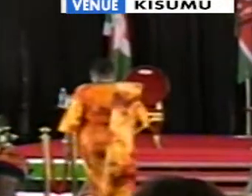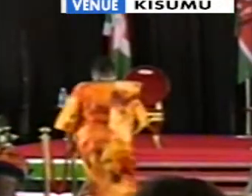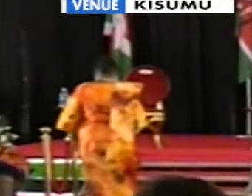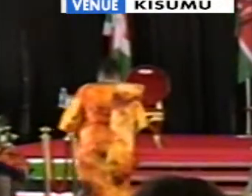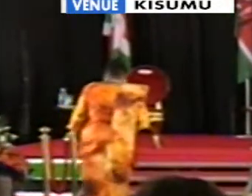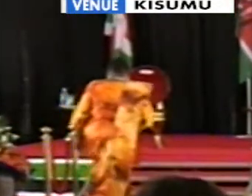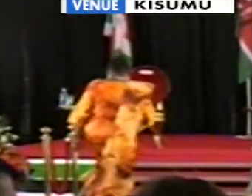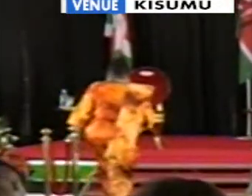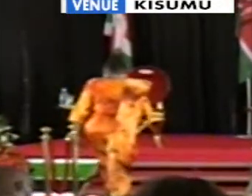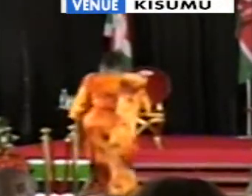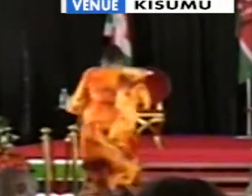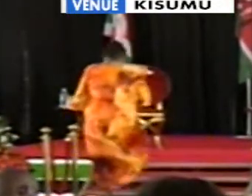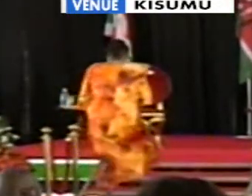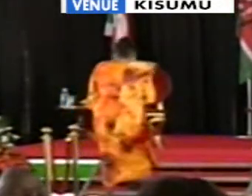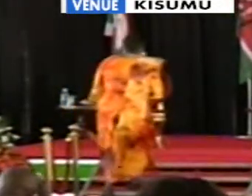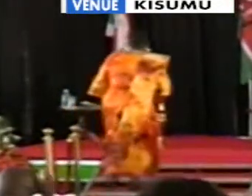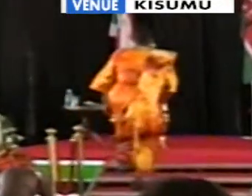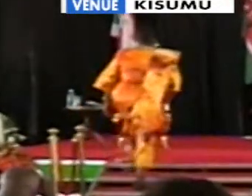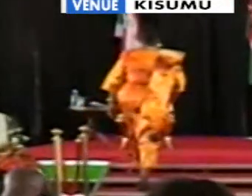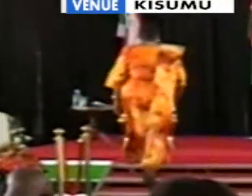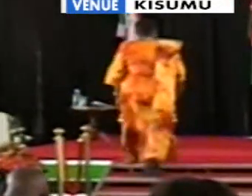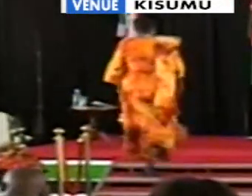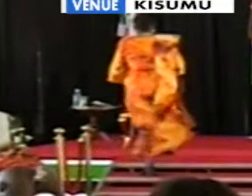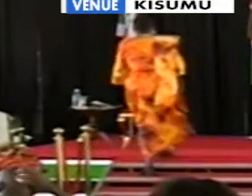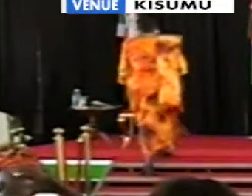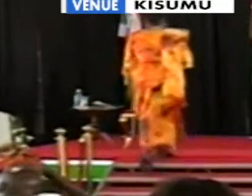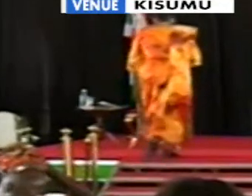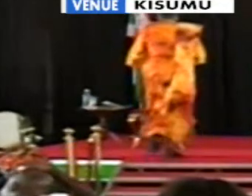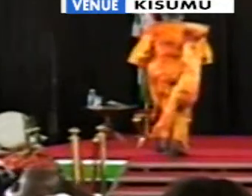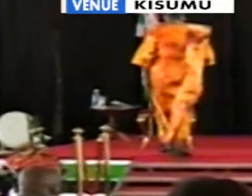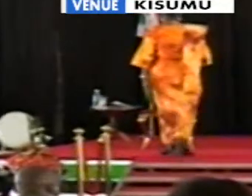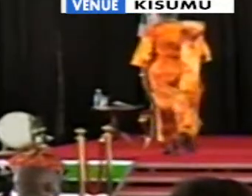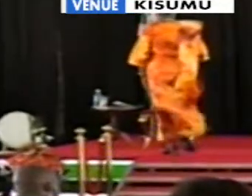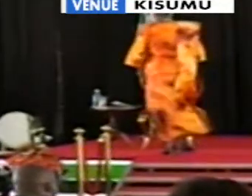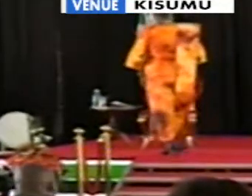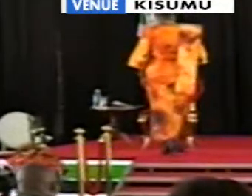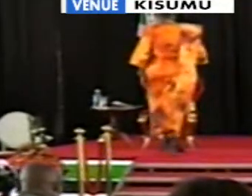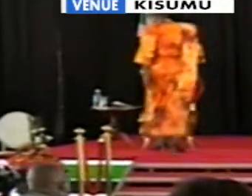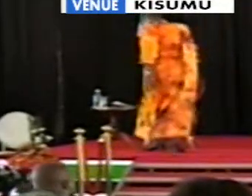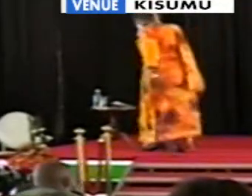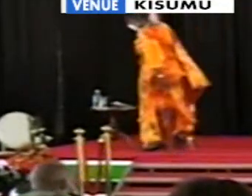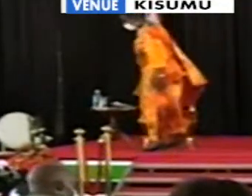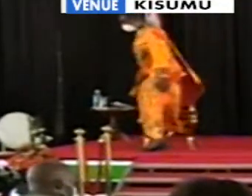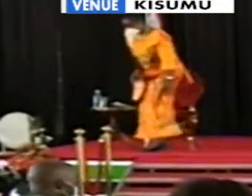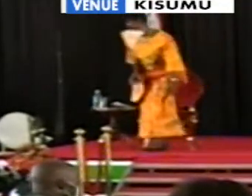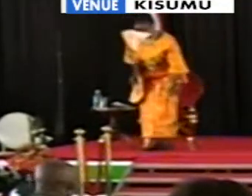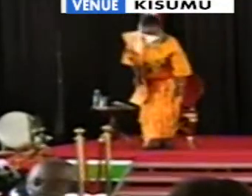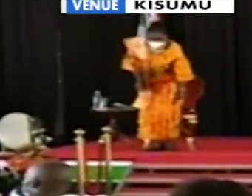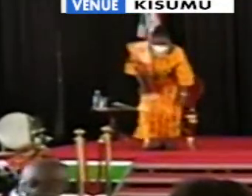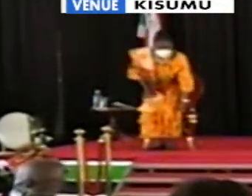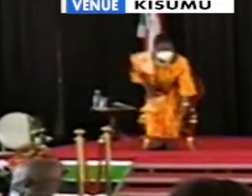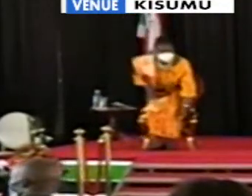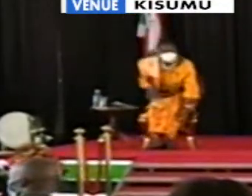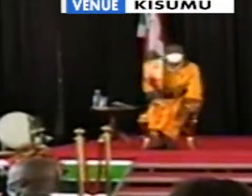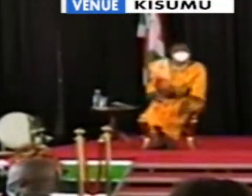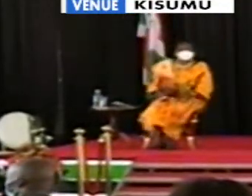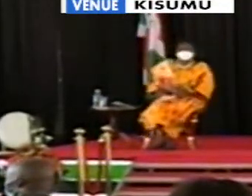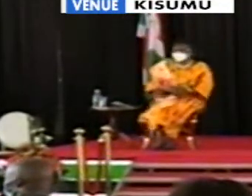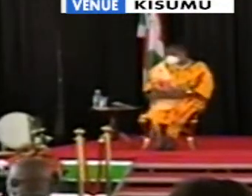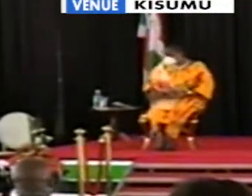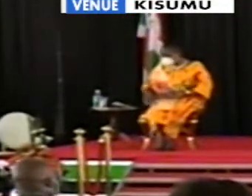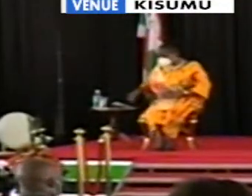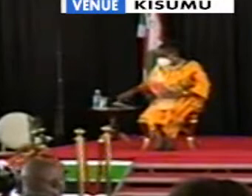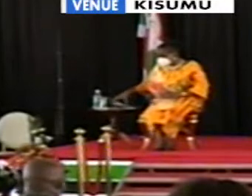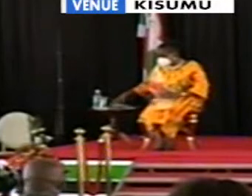Evariste Ndayishimiye, President of the Republic of Burundi, distinguished ladies and gentlemen, with the permission of Your Excellencies,